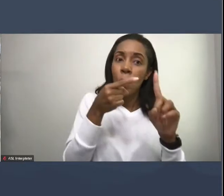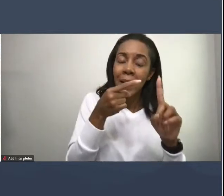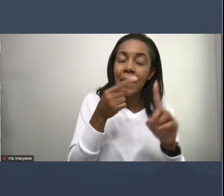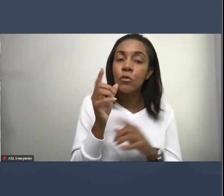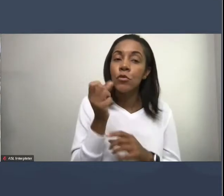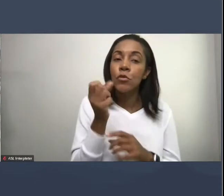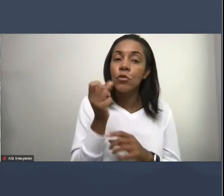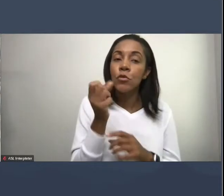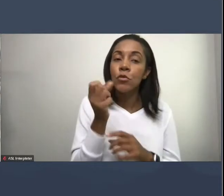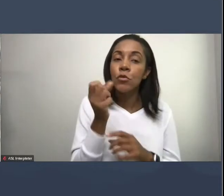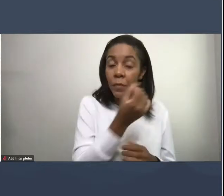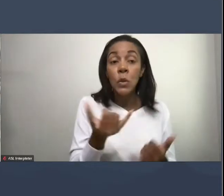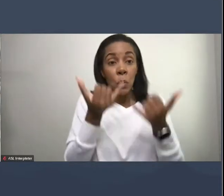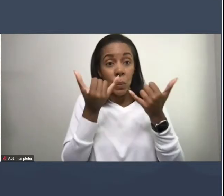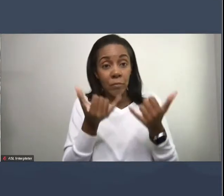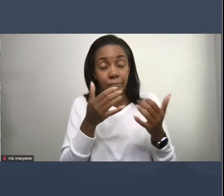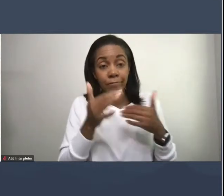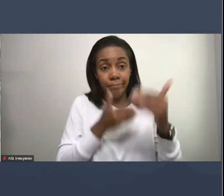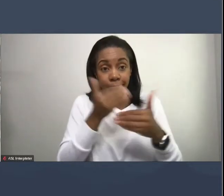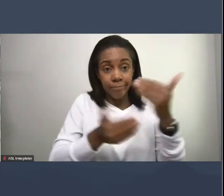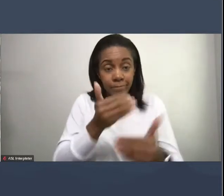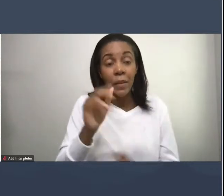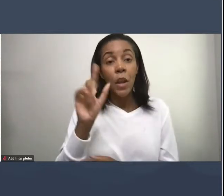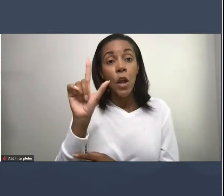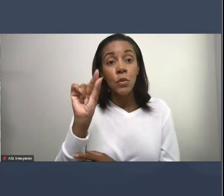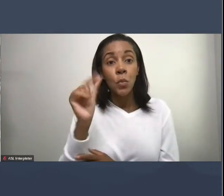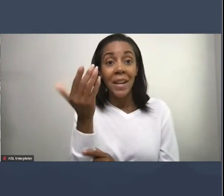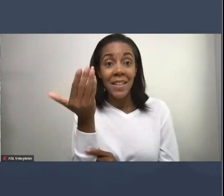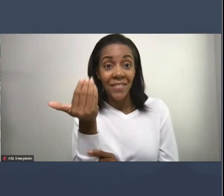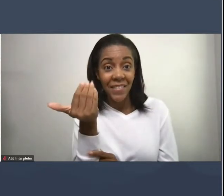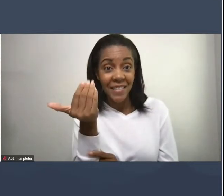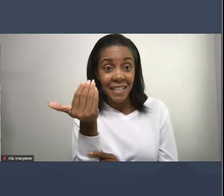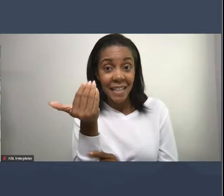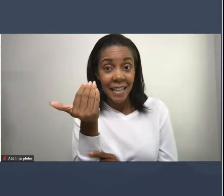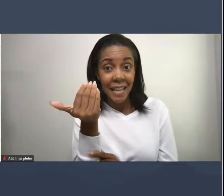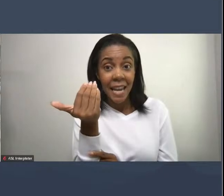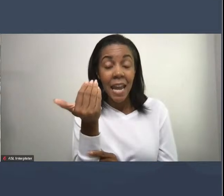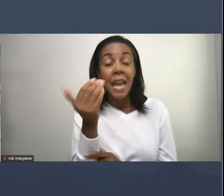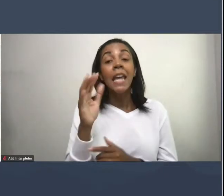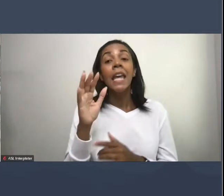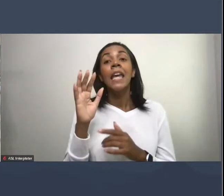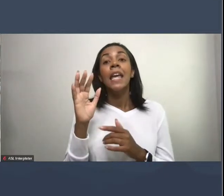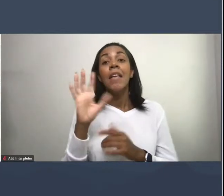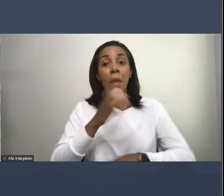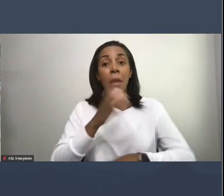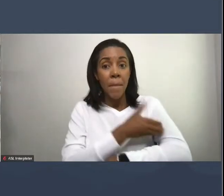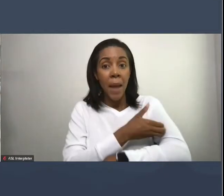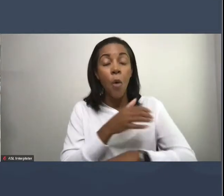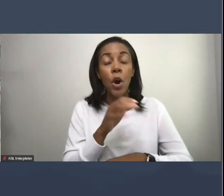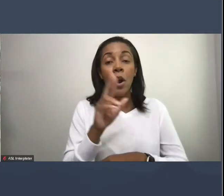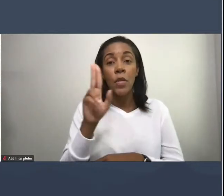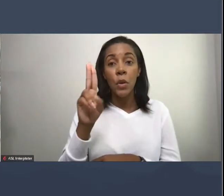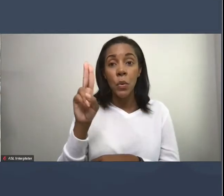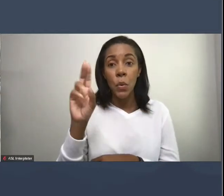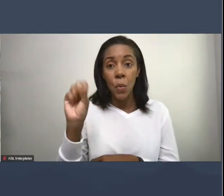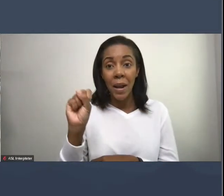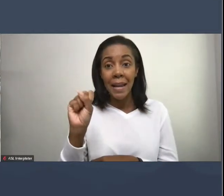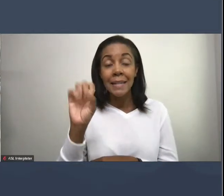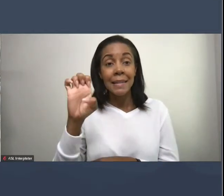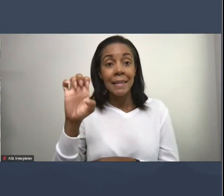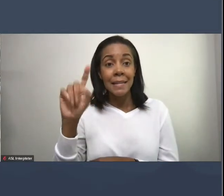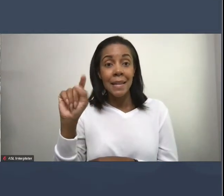to 2015. And in 2015, across the entire United States, the EPA issued a